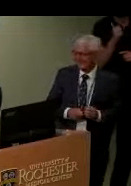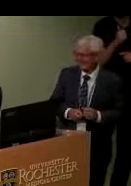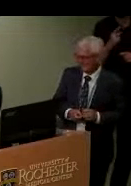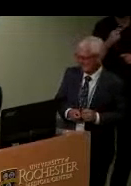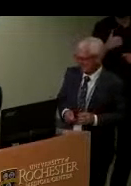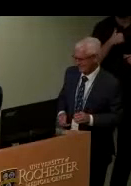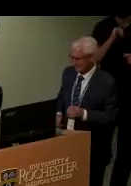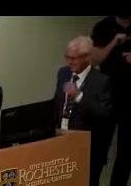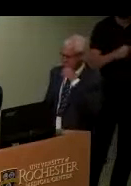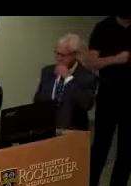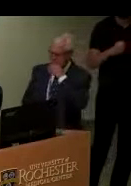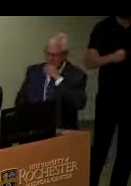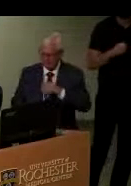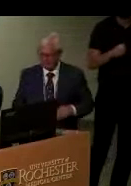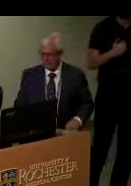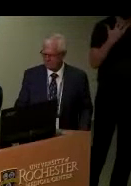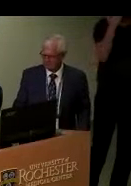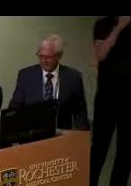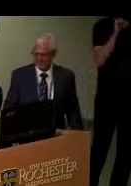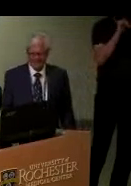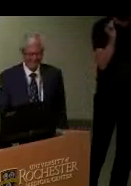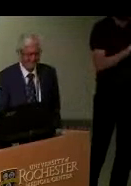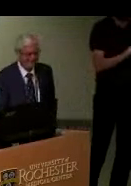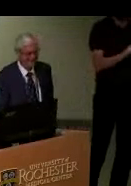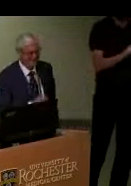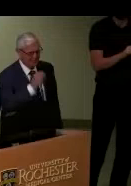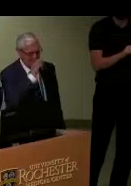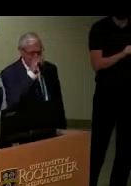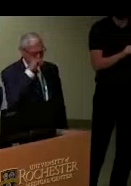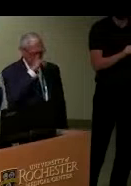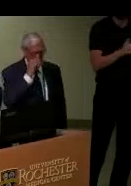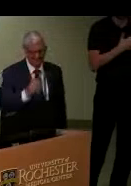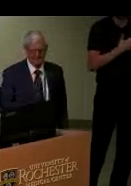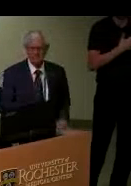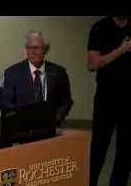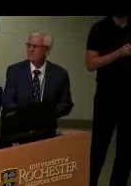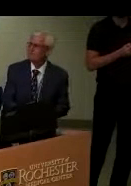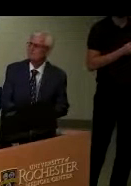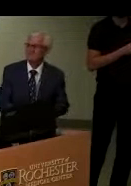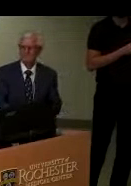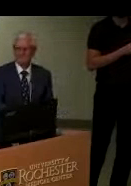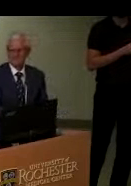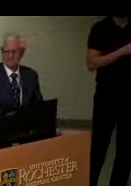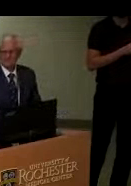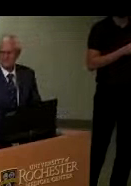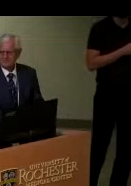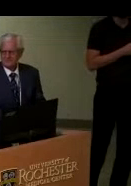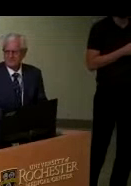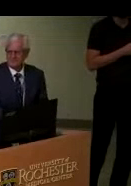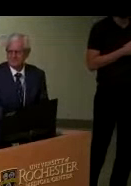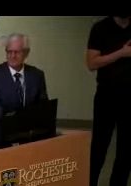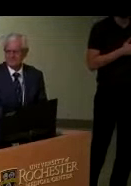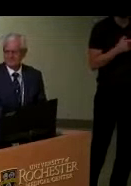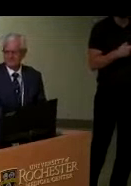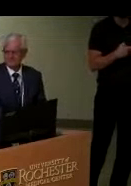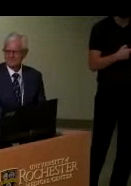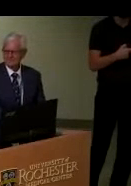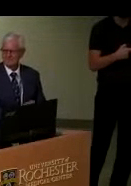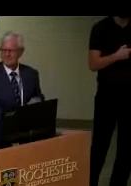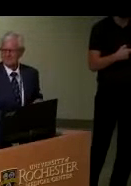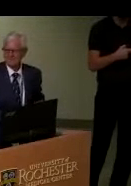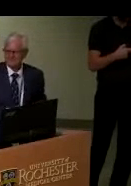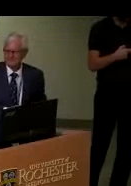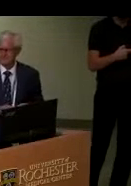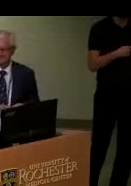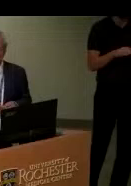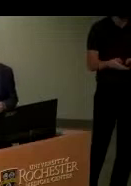a car that looks like that, please go before your battery does.